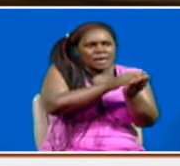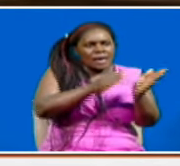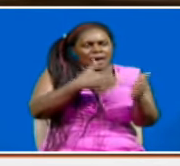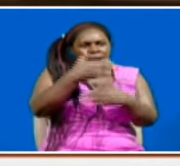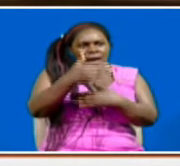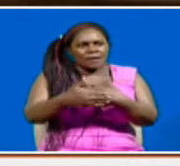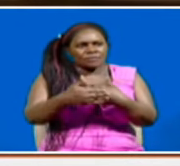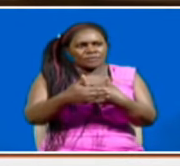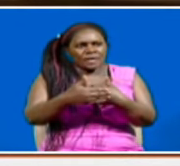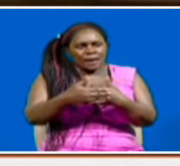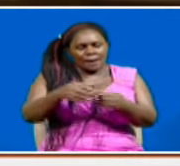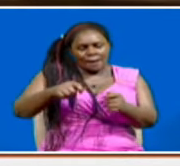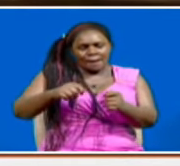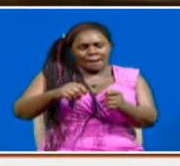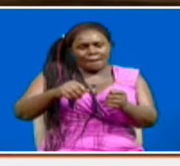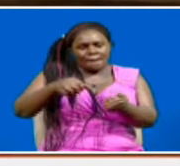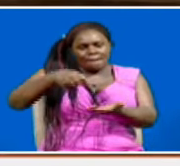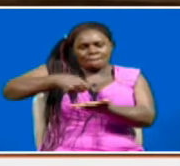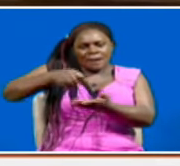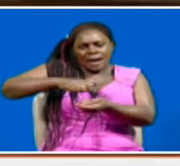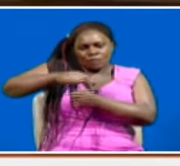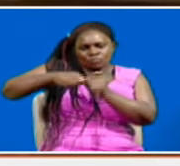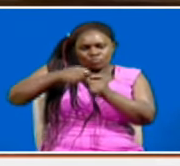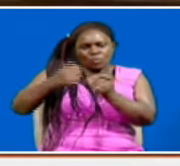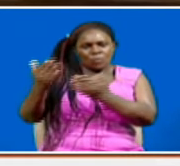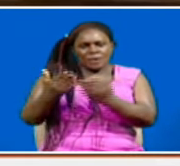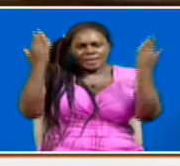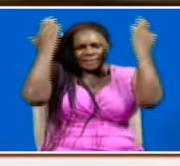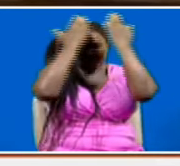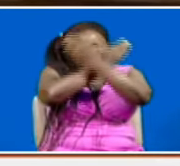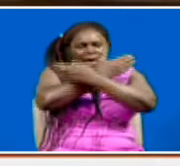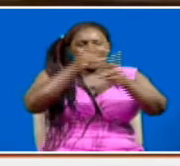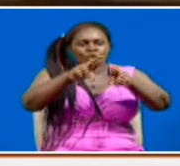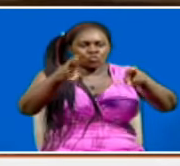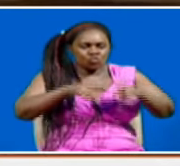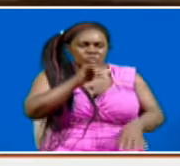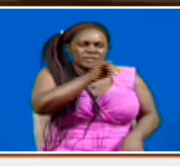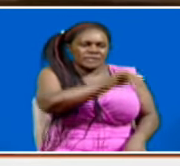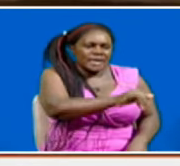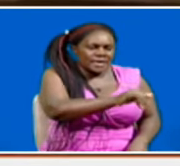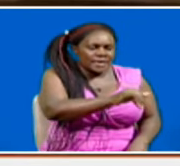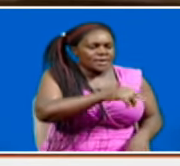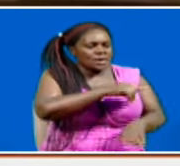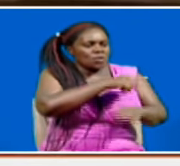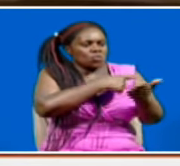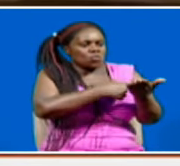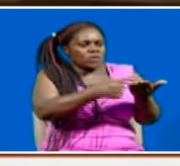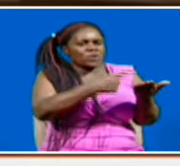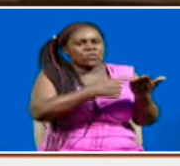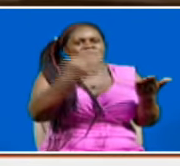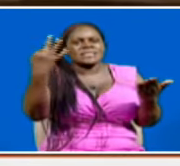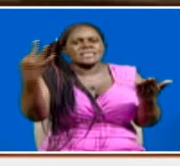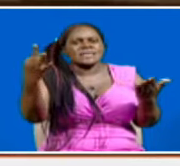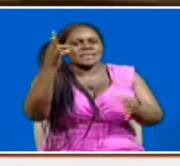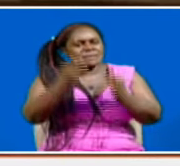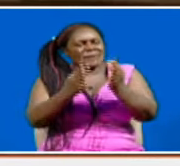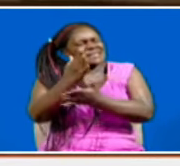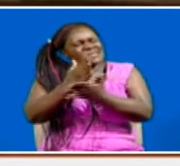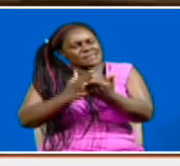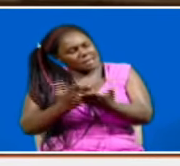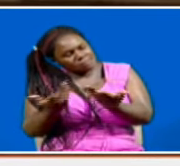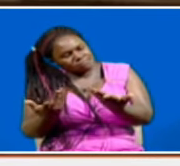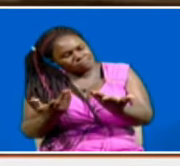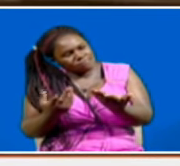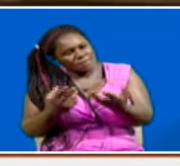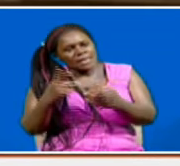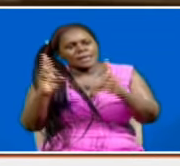after spawning the bags, we bring them to the dark room. They will stay in the dark room for a minimum of 3 weeks, but depending, some of them may get